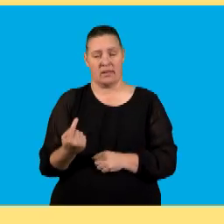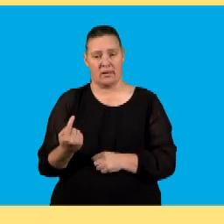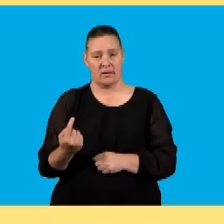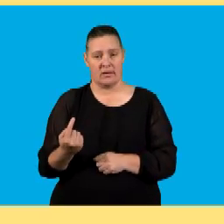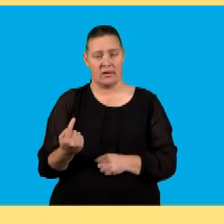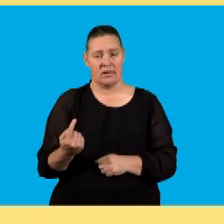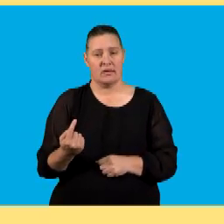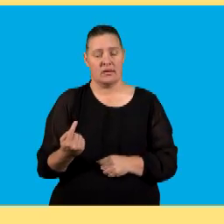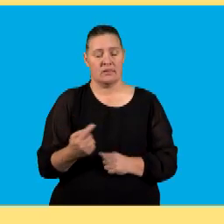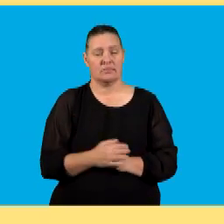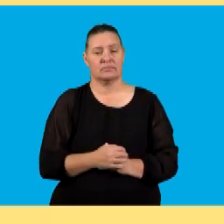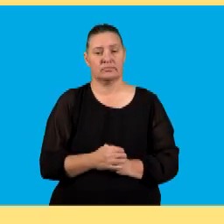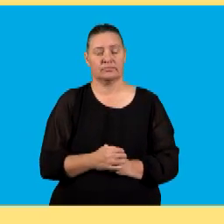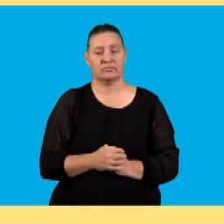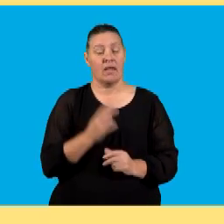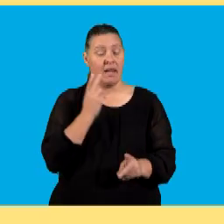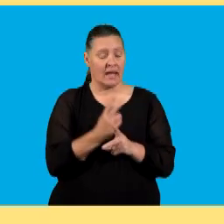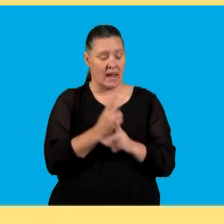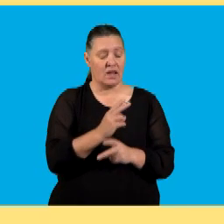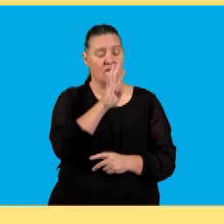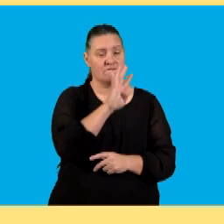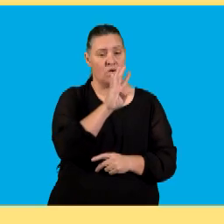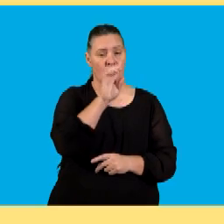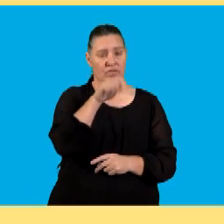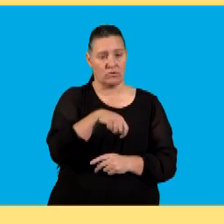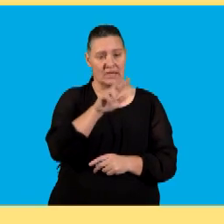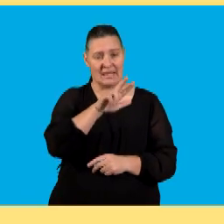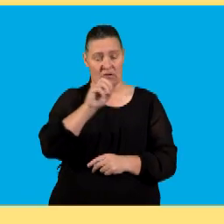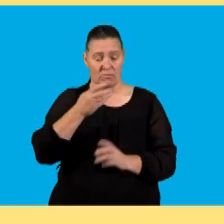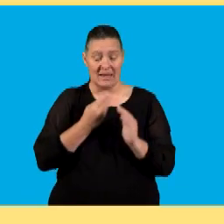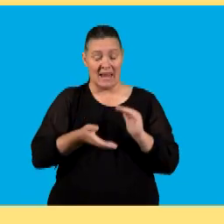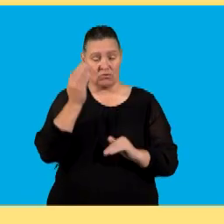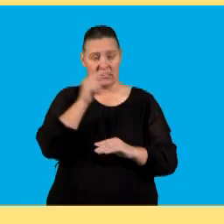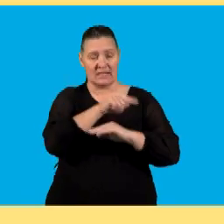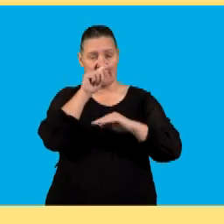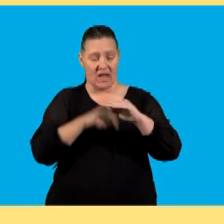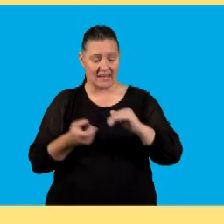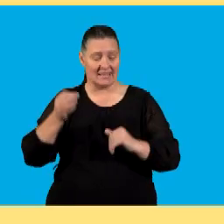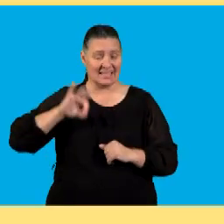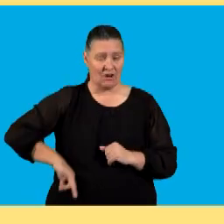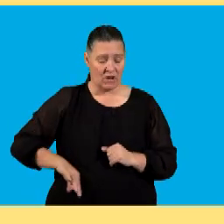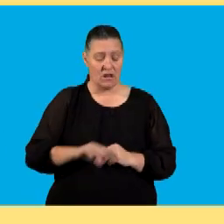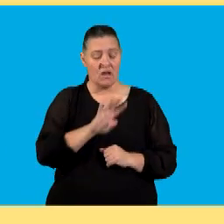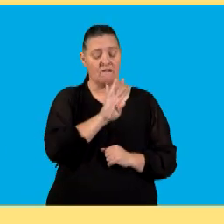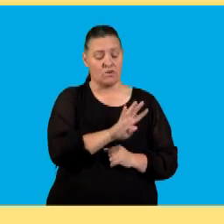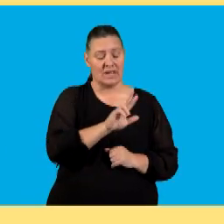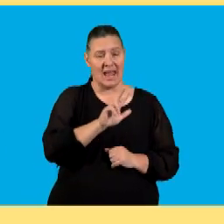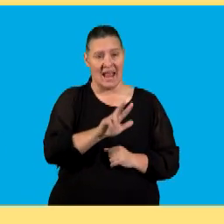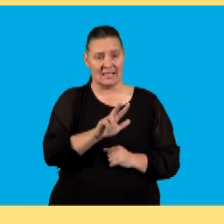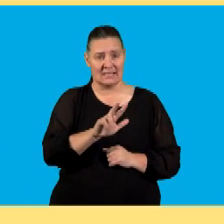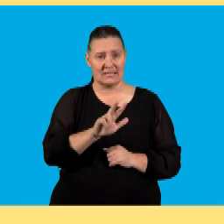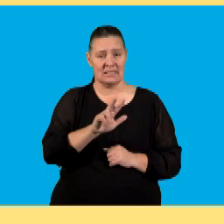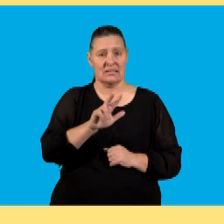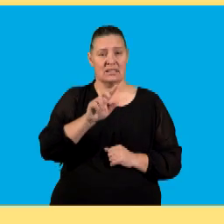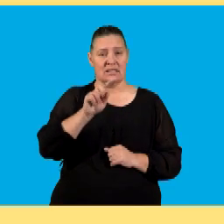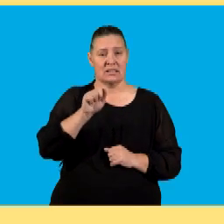over 1. I'll repeat again. It's 4,800, which is the increase, divided by the amount